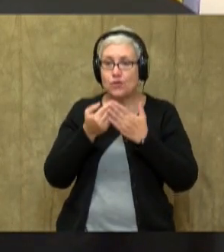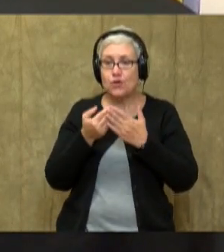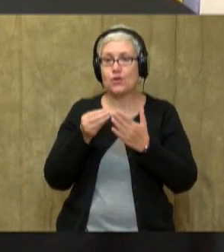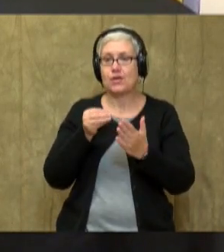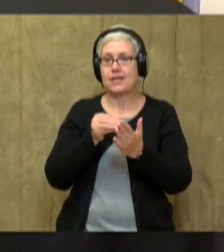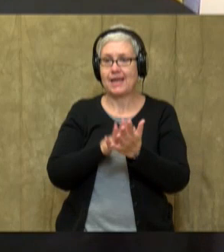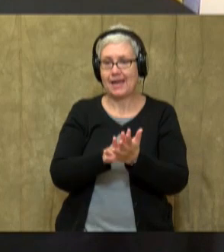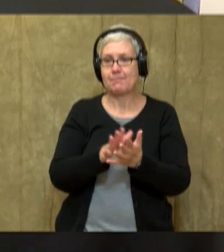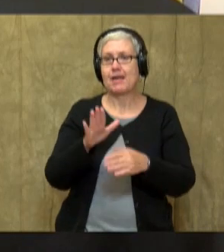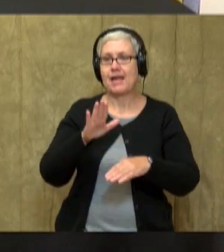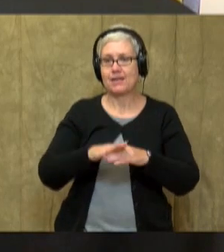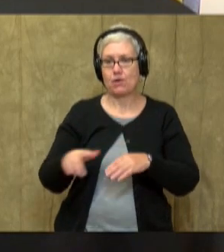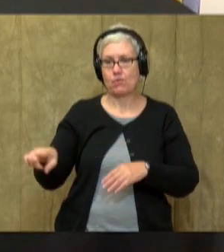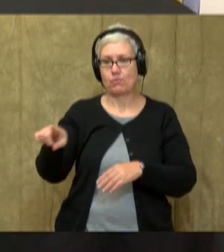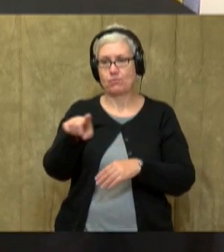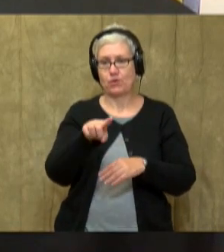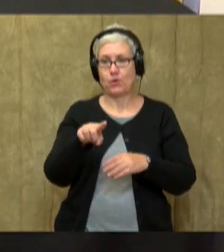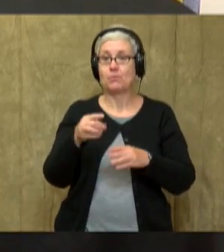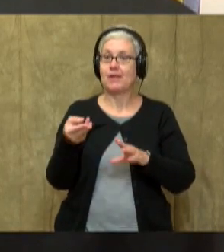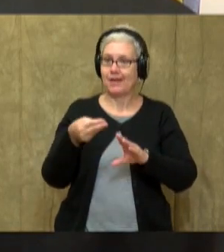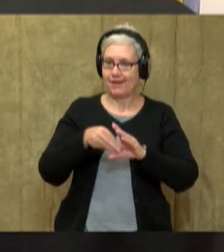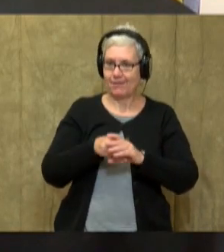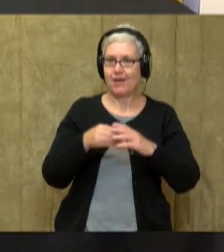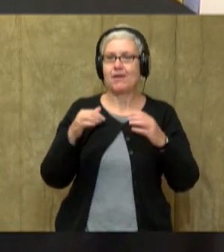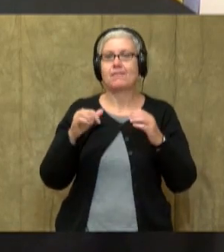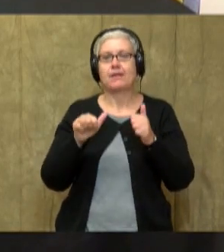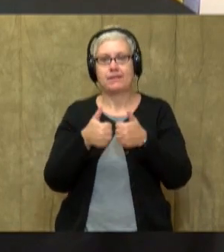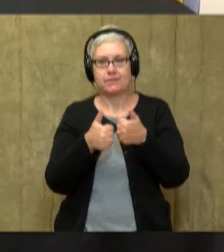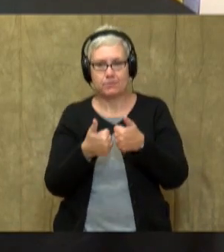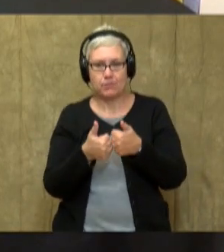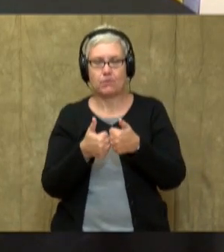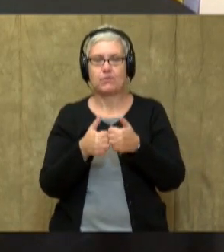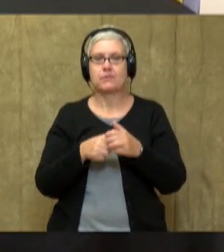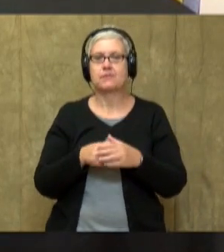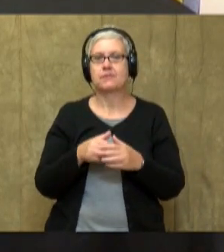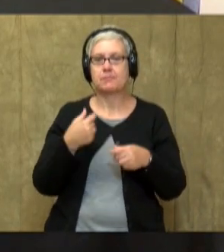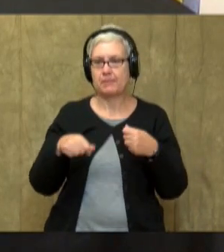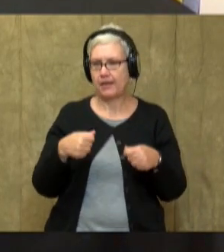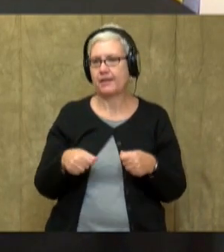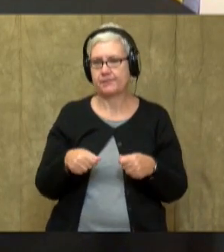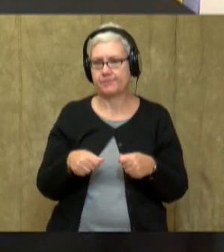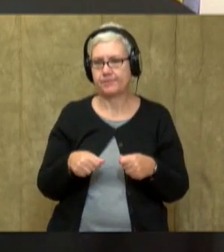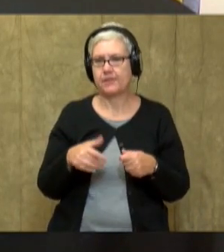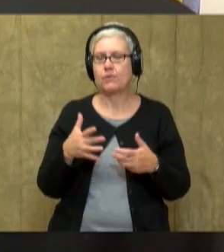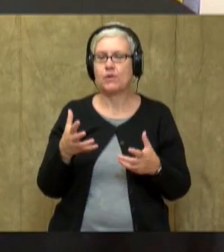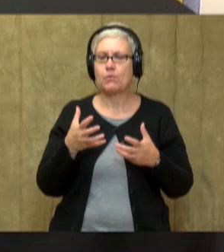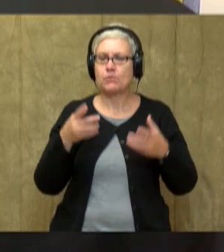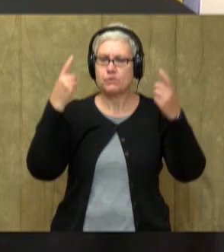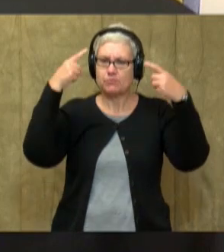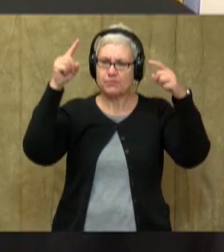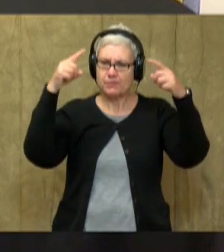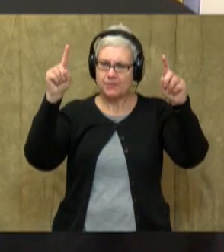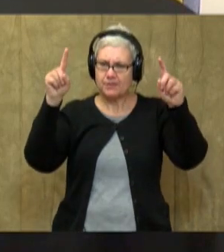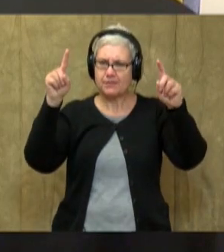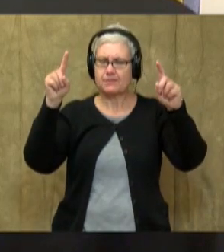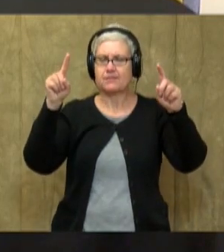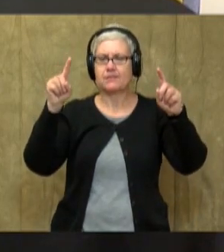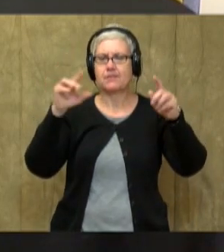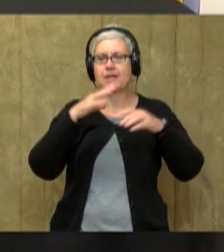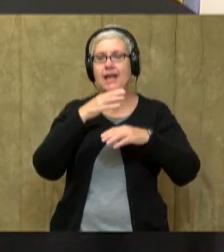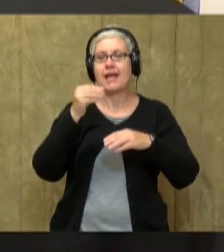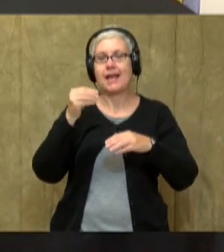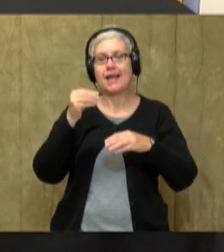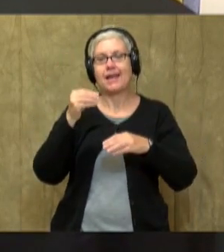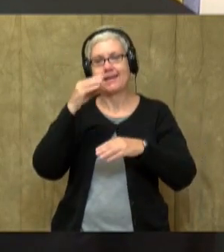and organizations and sports. So we want to make sure that you're successful, but also have fun. And all of these things will